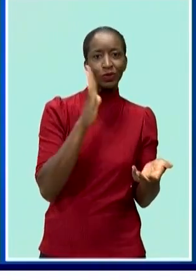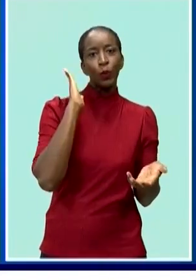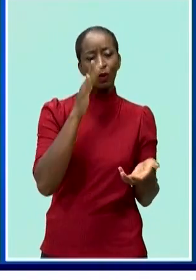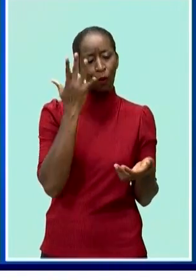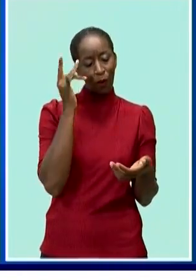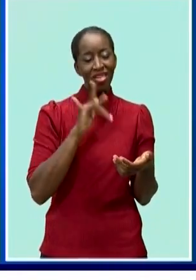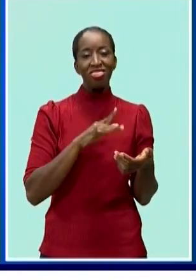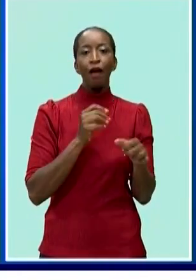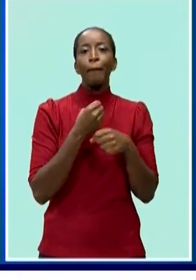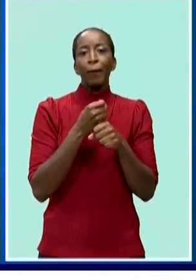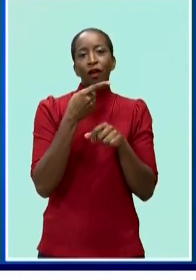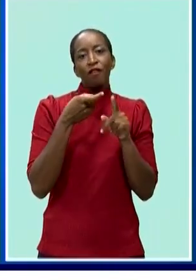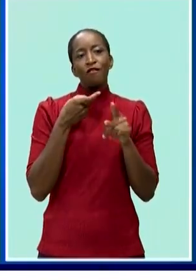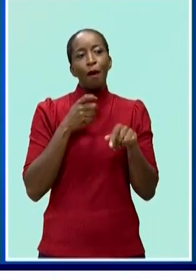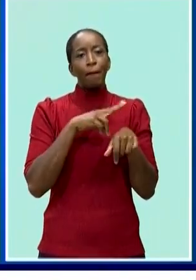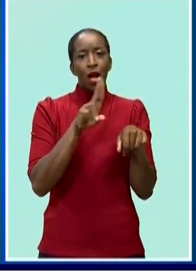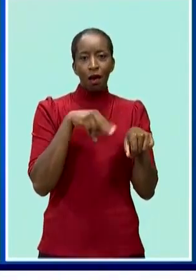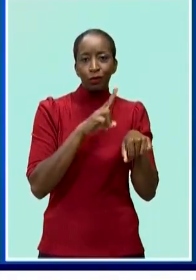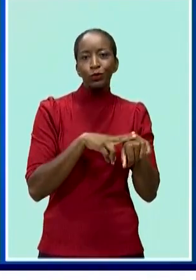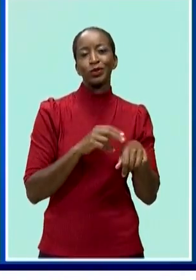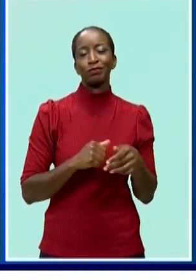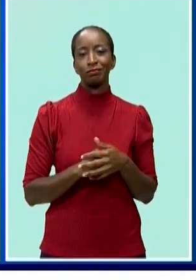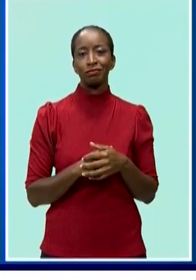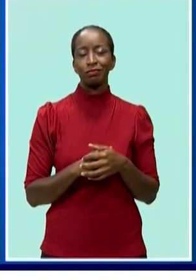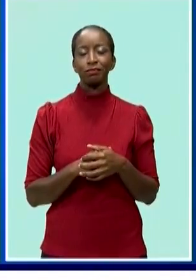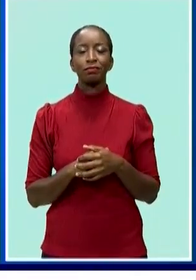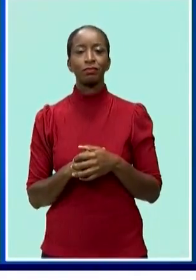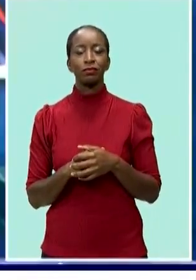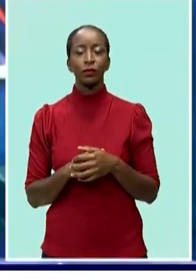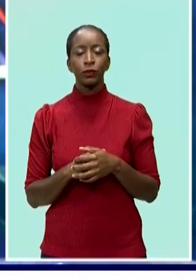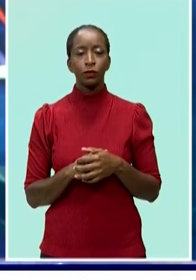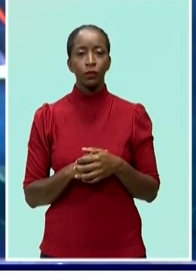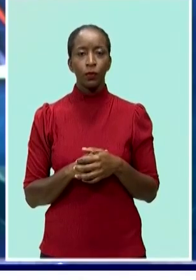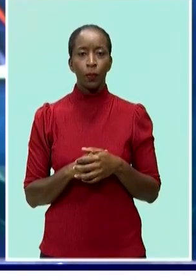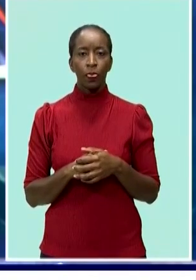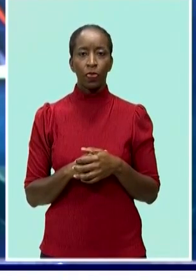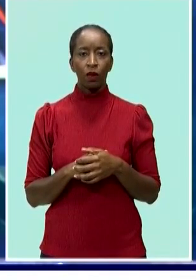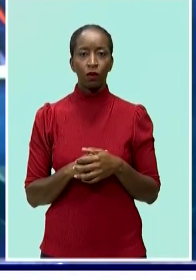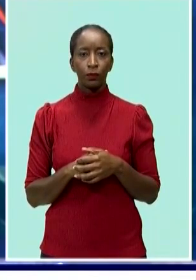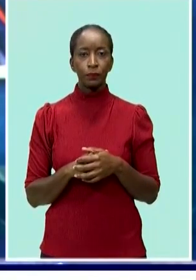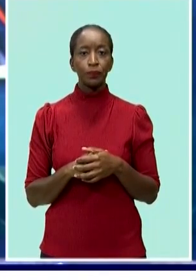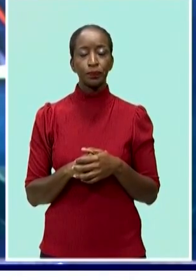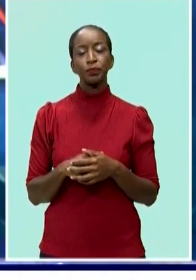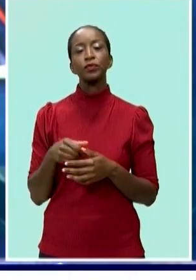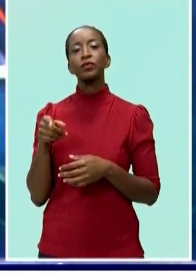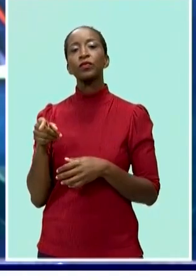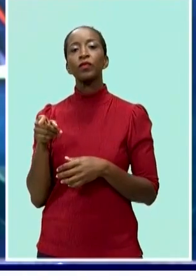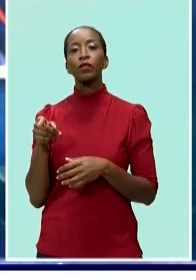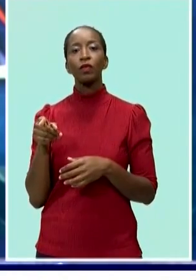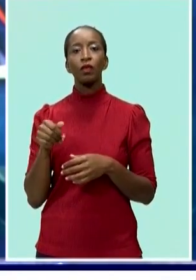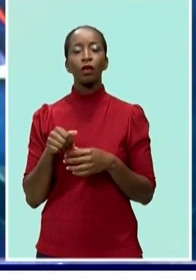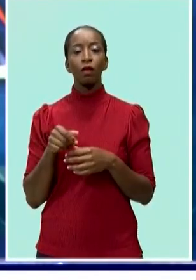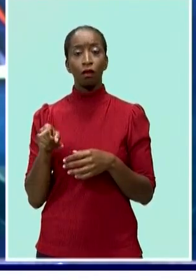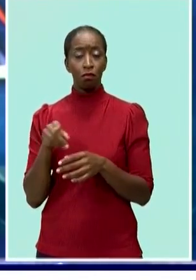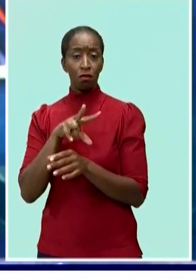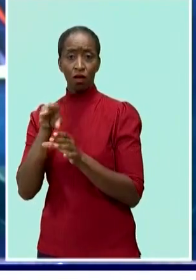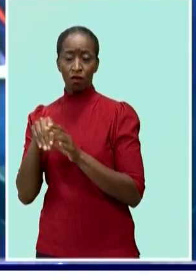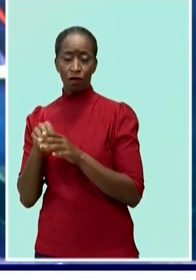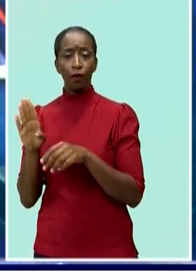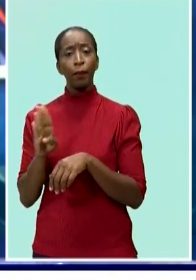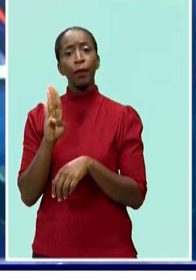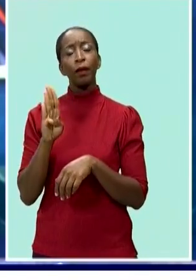need to work in cognizant with the environment. And Hayden Rind of the Barbados National Standards Institute says